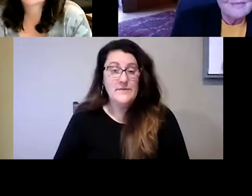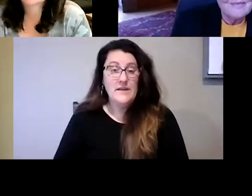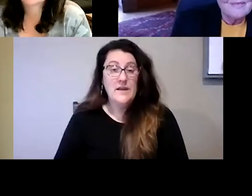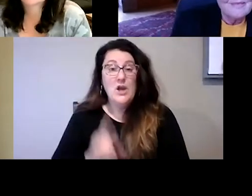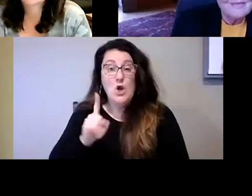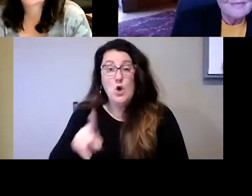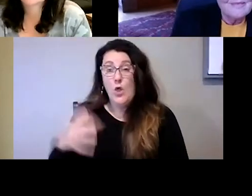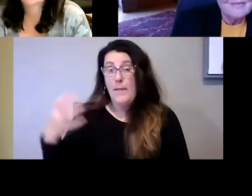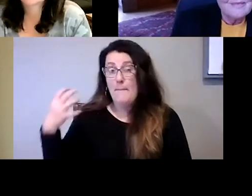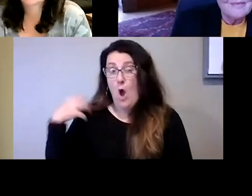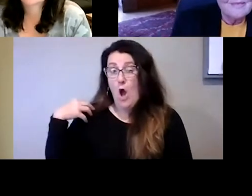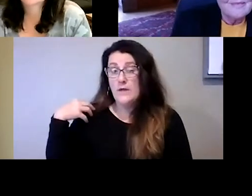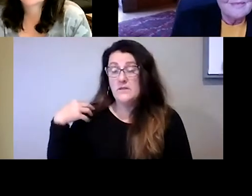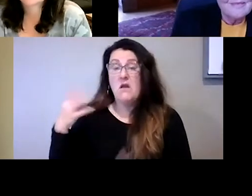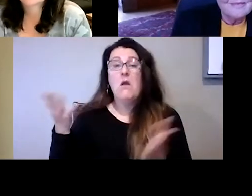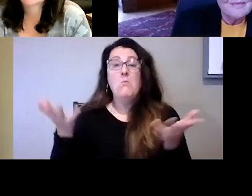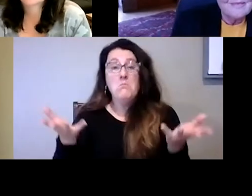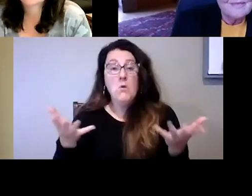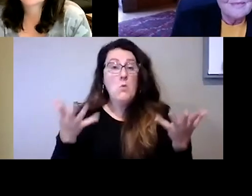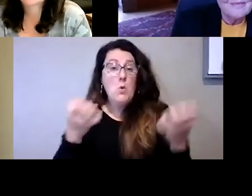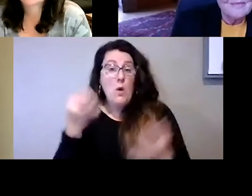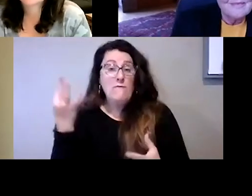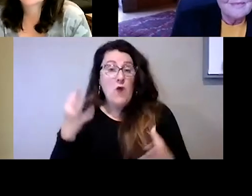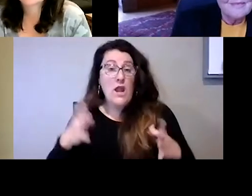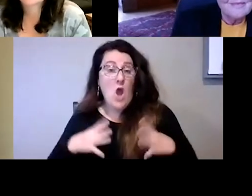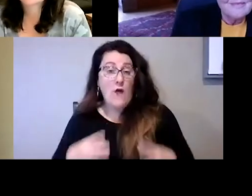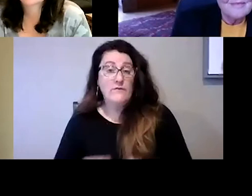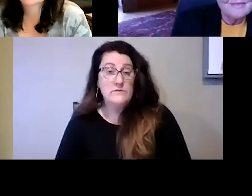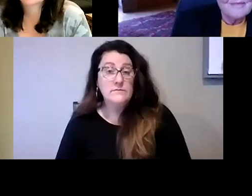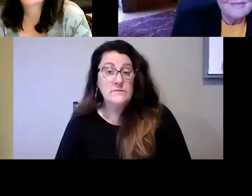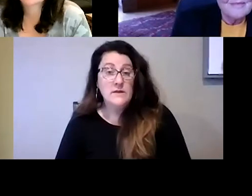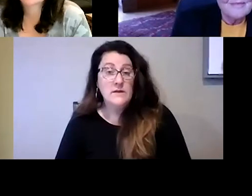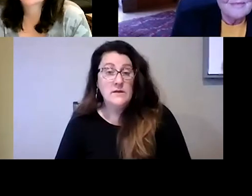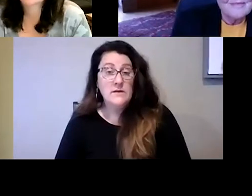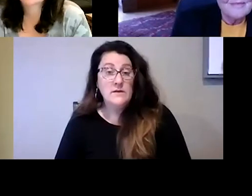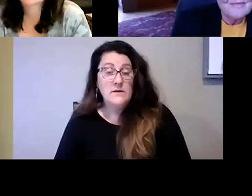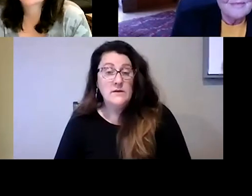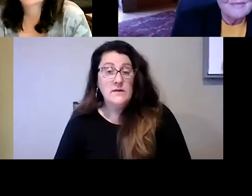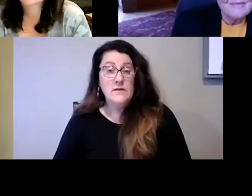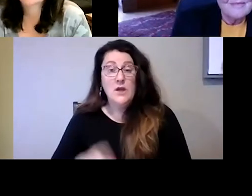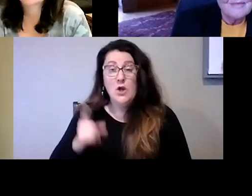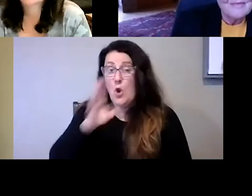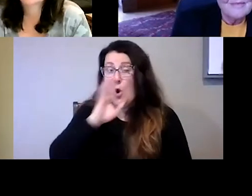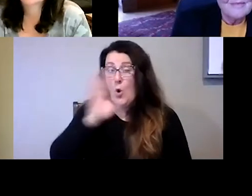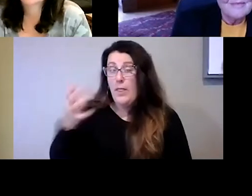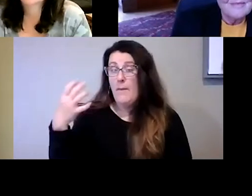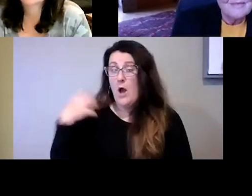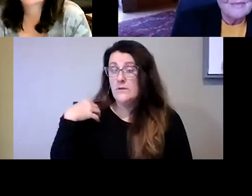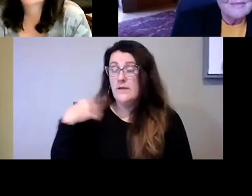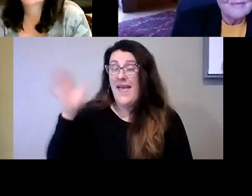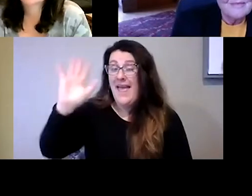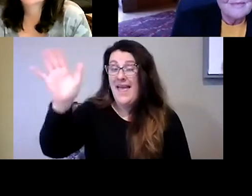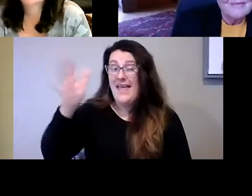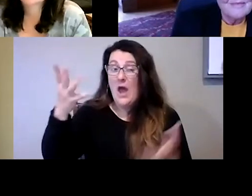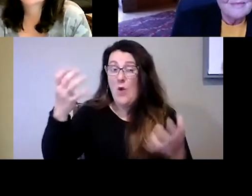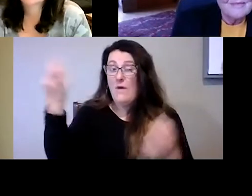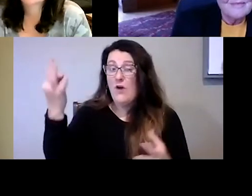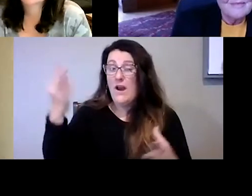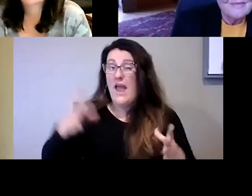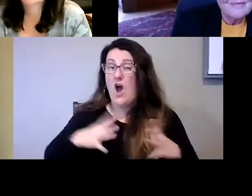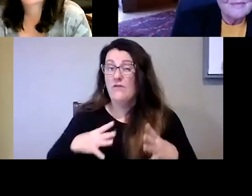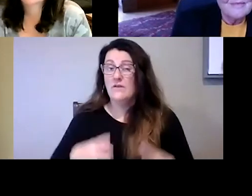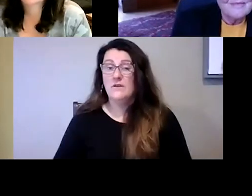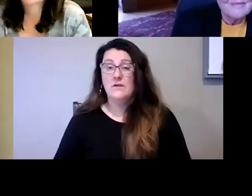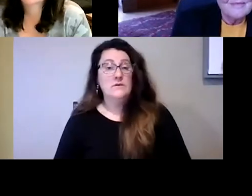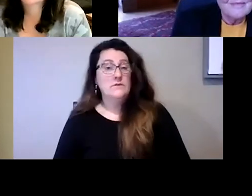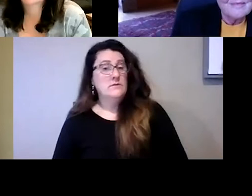boss and you say, we want Friday off, as the shop steward, you go to the boss and say, I want Friday off. The boss